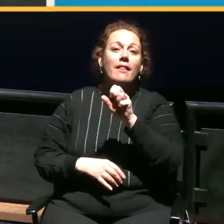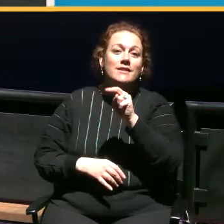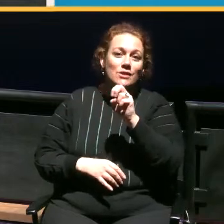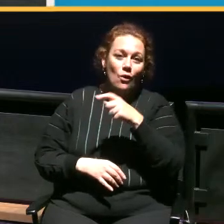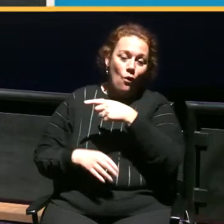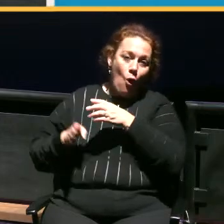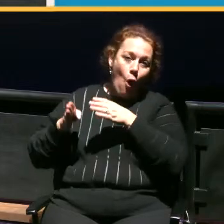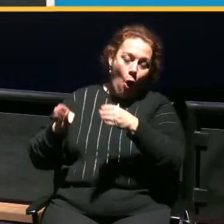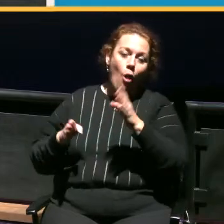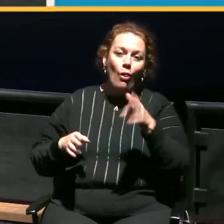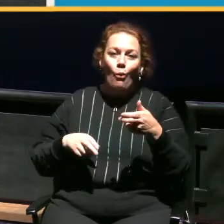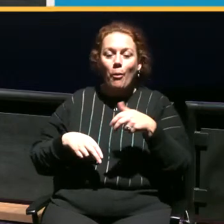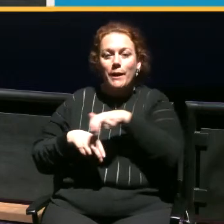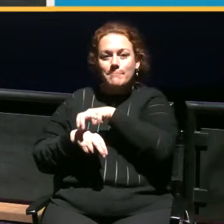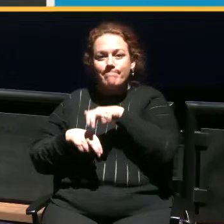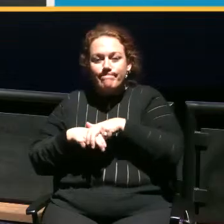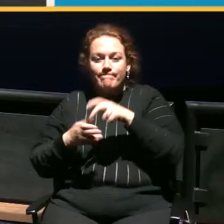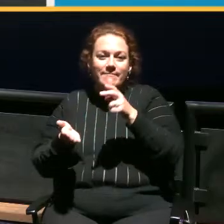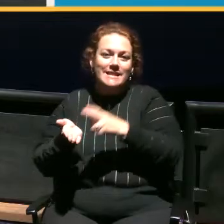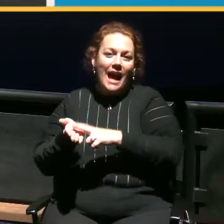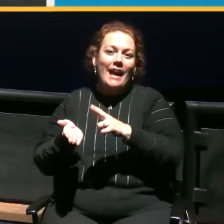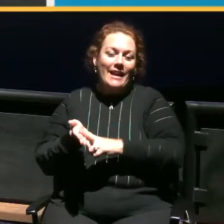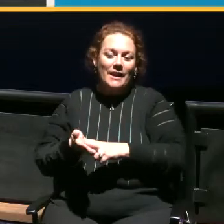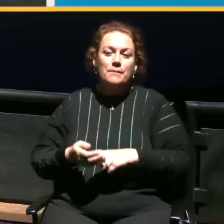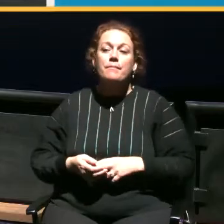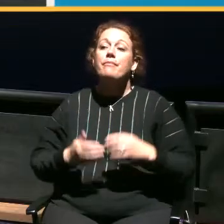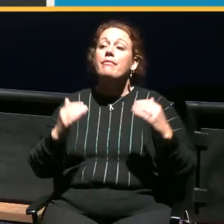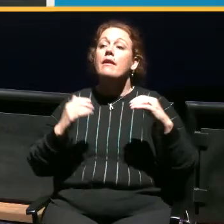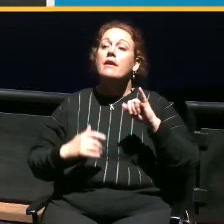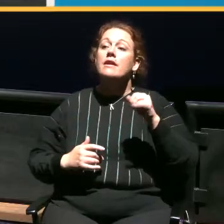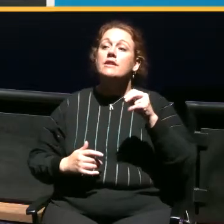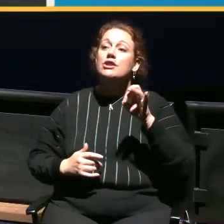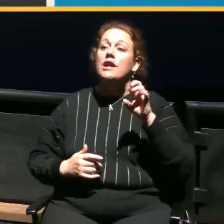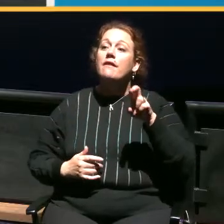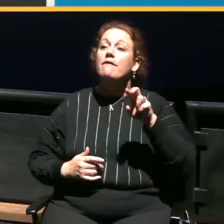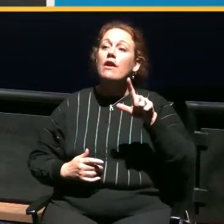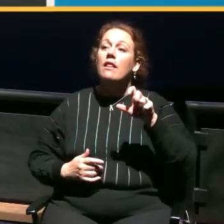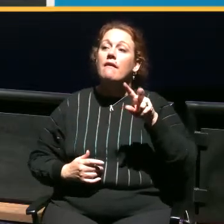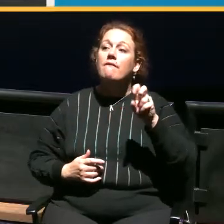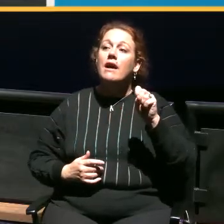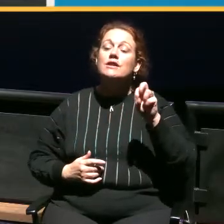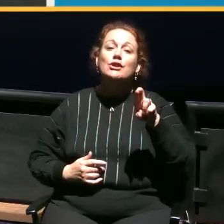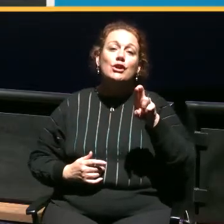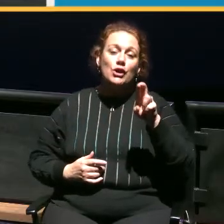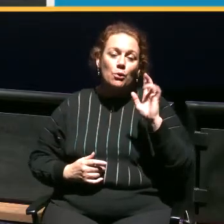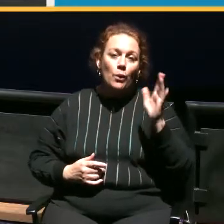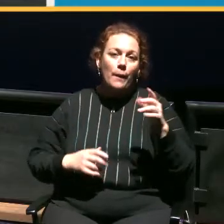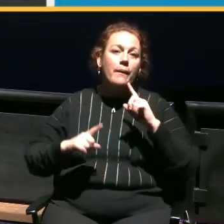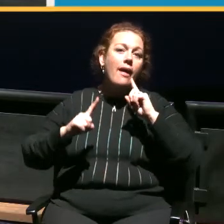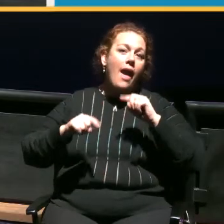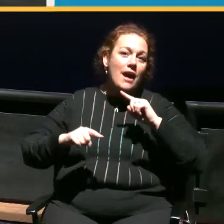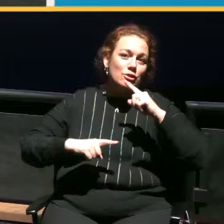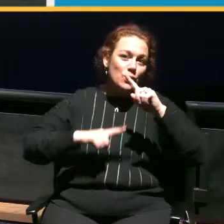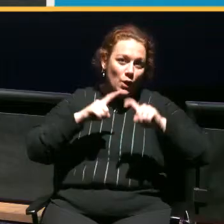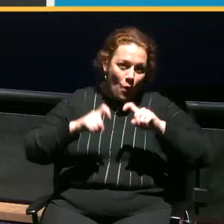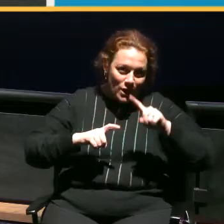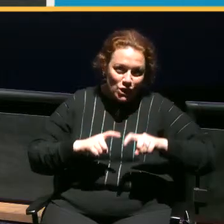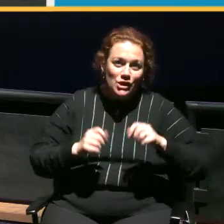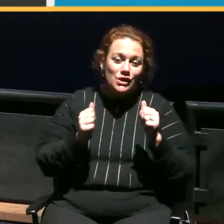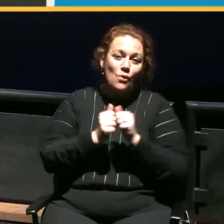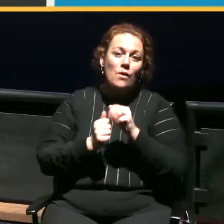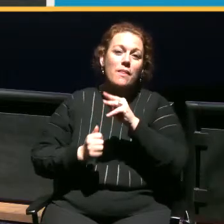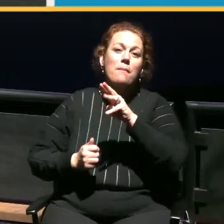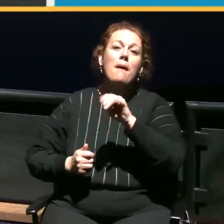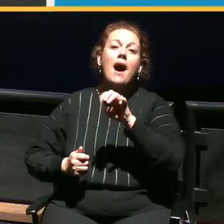lecture. Space history curator Jennifer Levasseur will be moderating questions and answers with Mike at the end of his